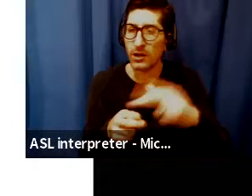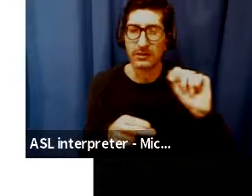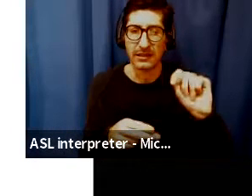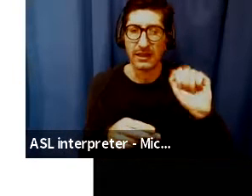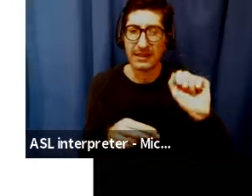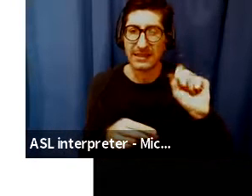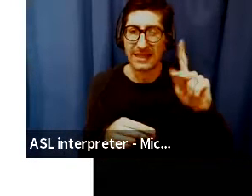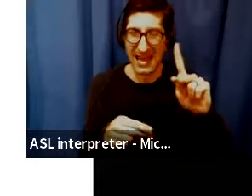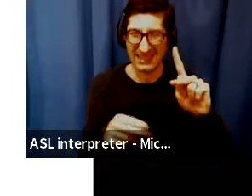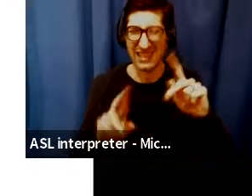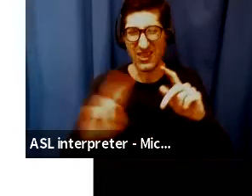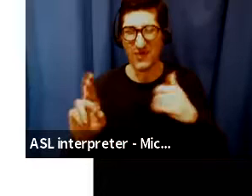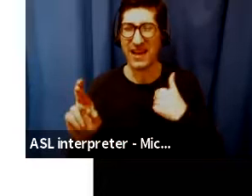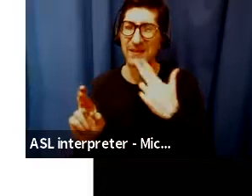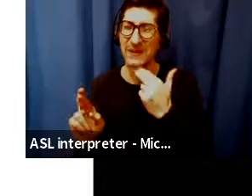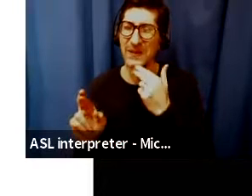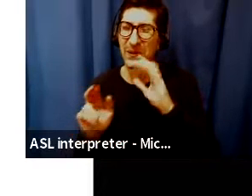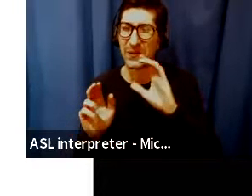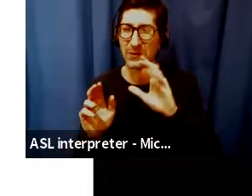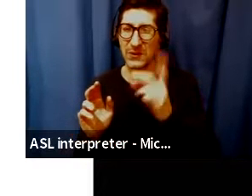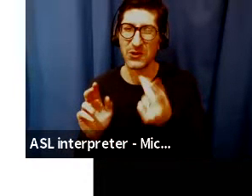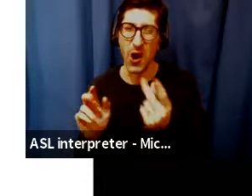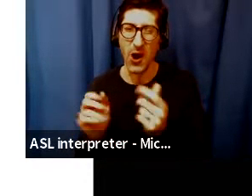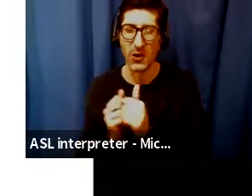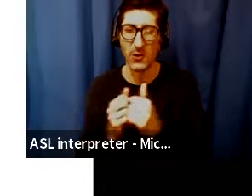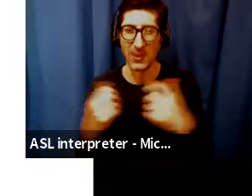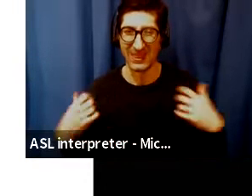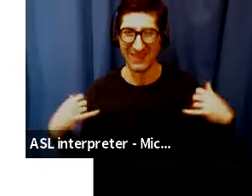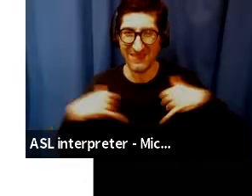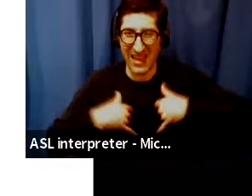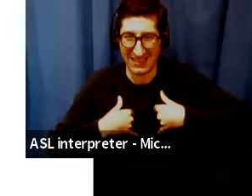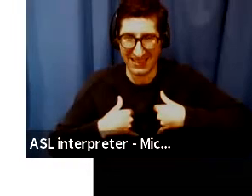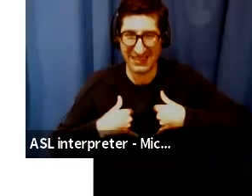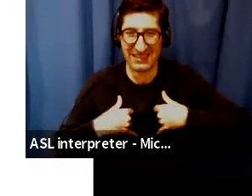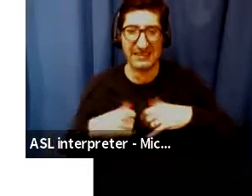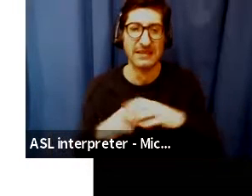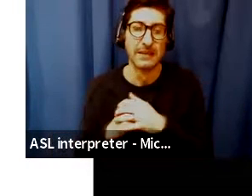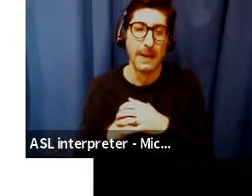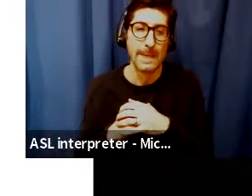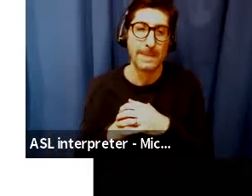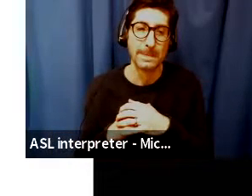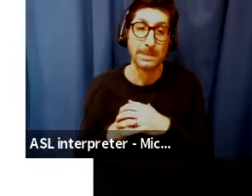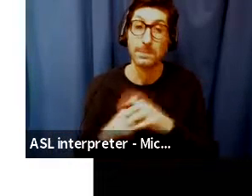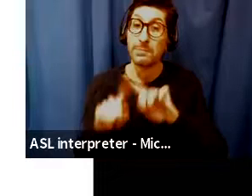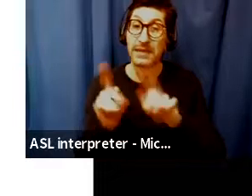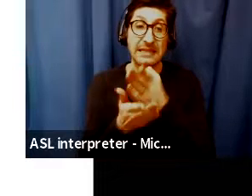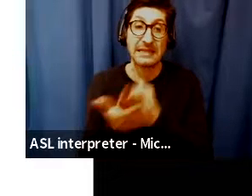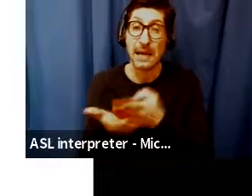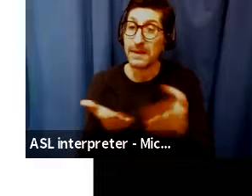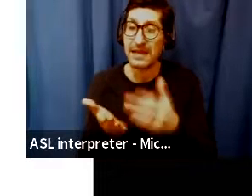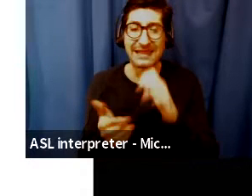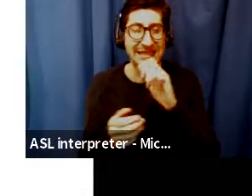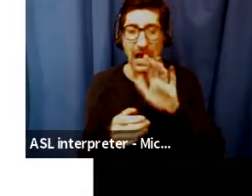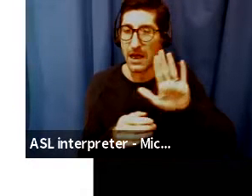little emotional support animal vest on. So the crime deterrent effects of animals' presence are not considered worker